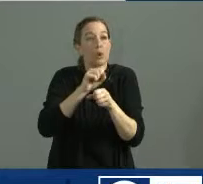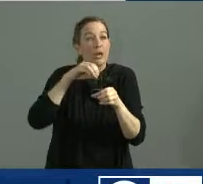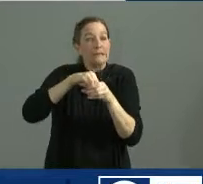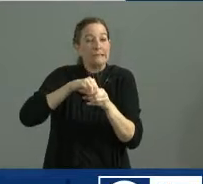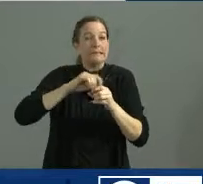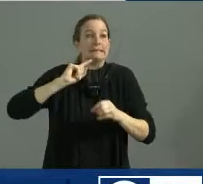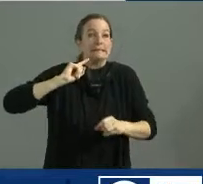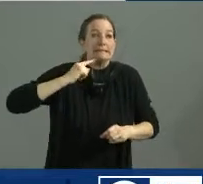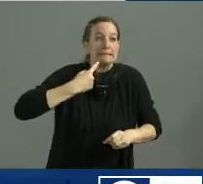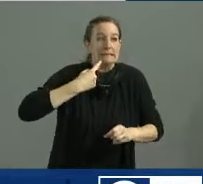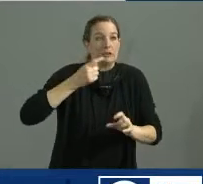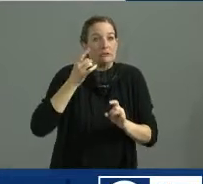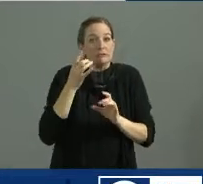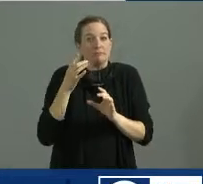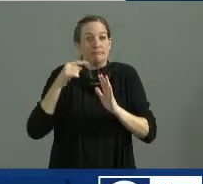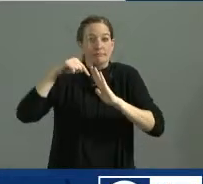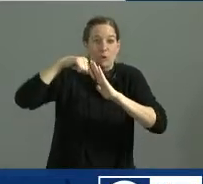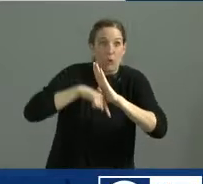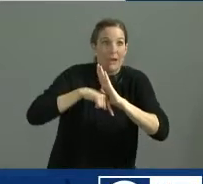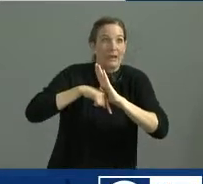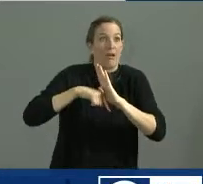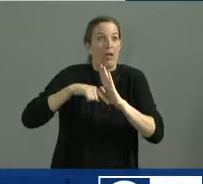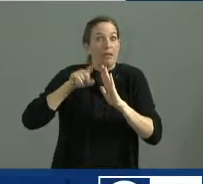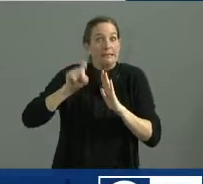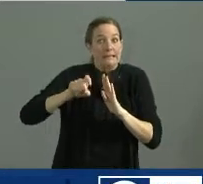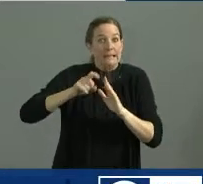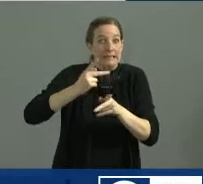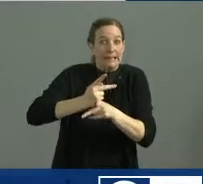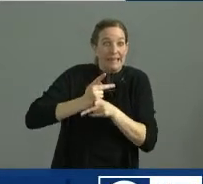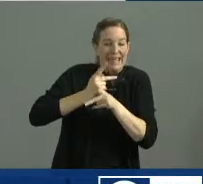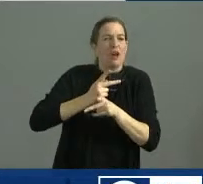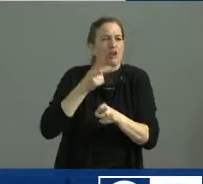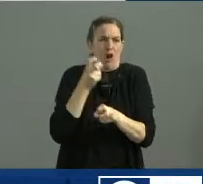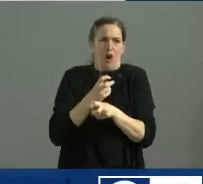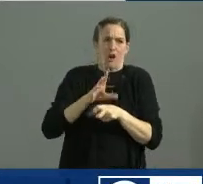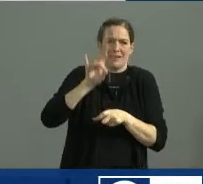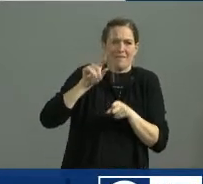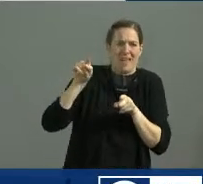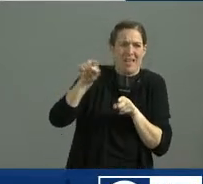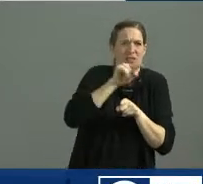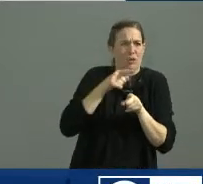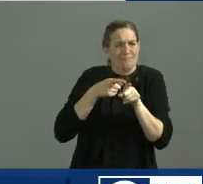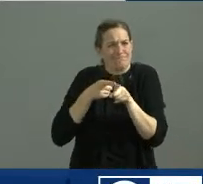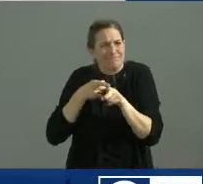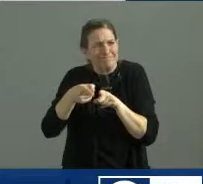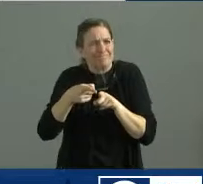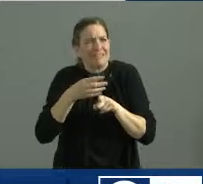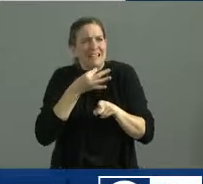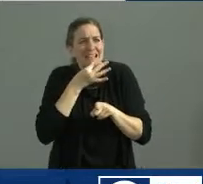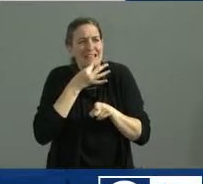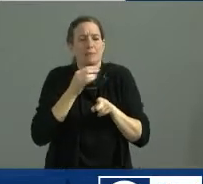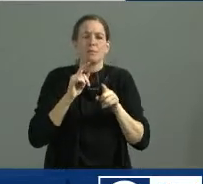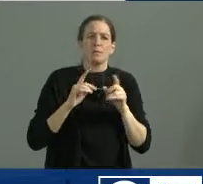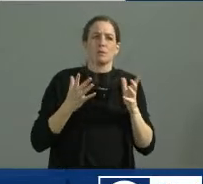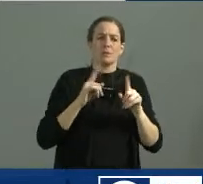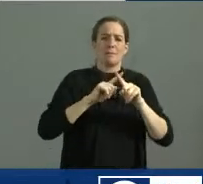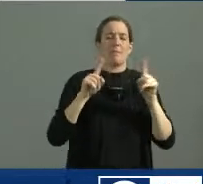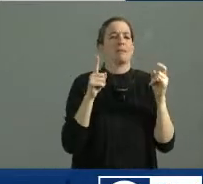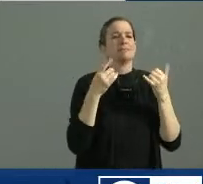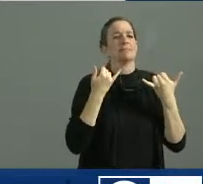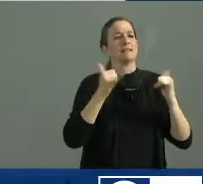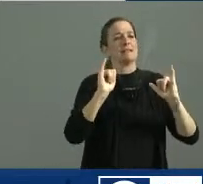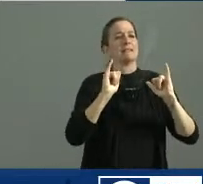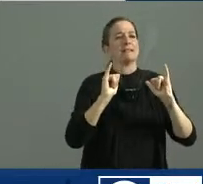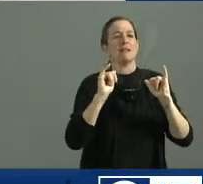provide post-acute care. So those are the things that we take into account as we're determining, what level, like what kinds of things